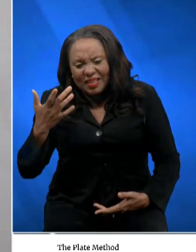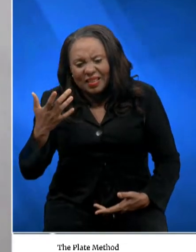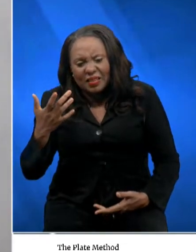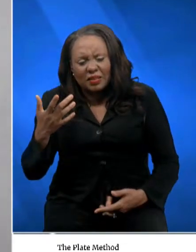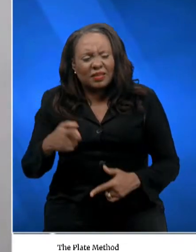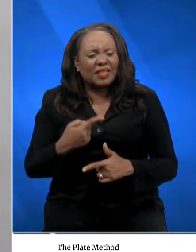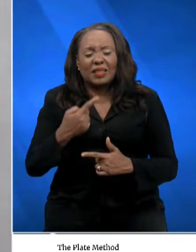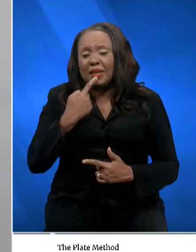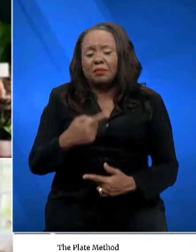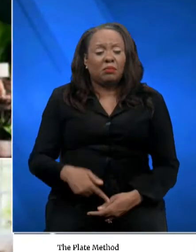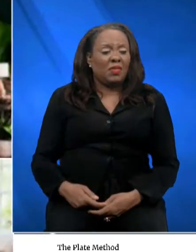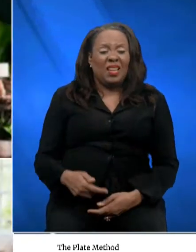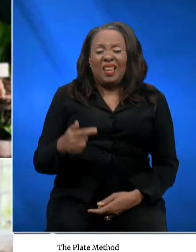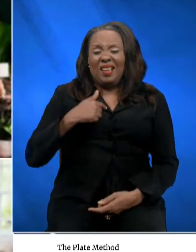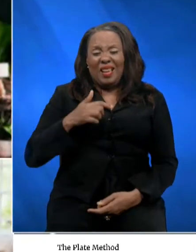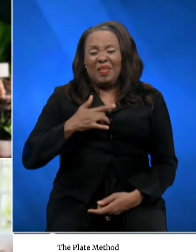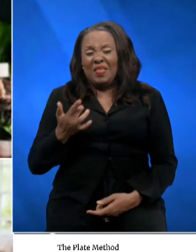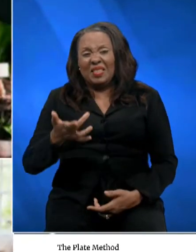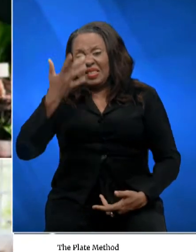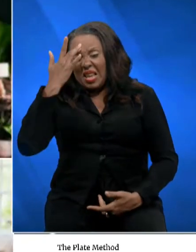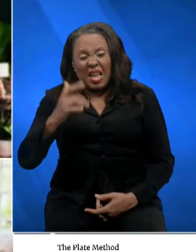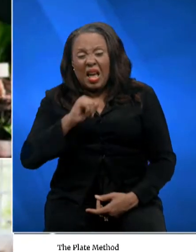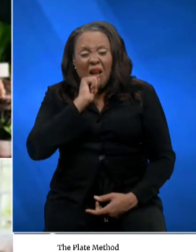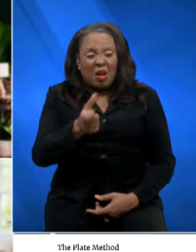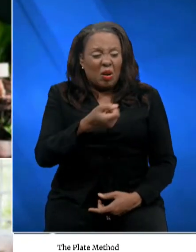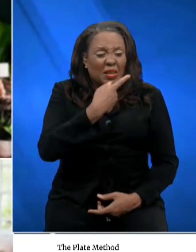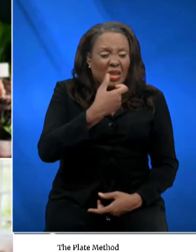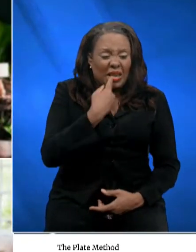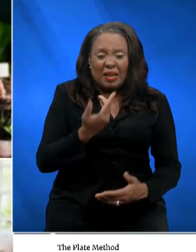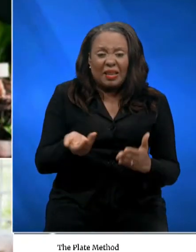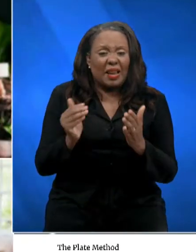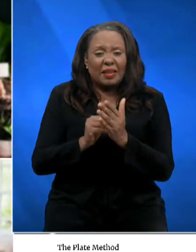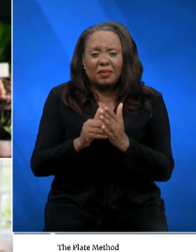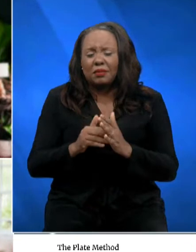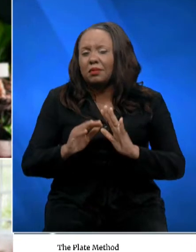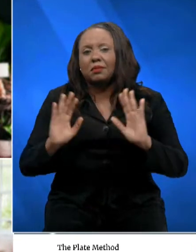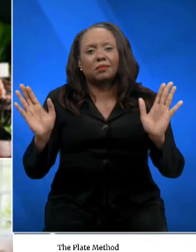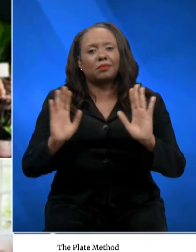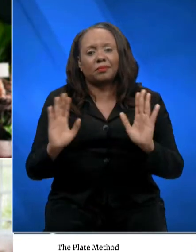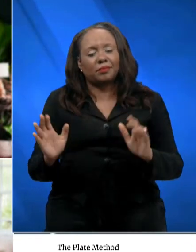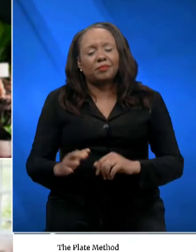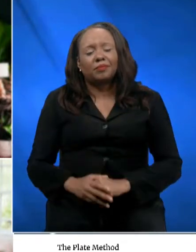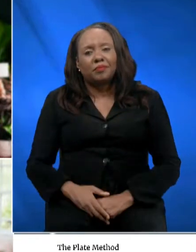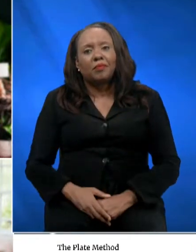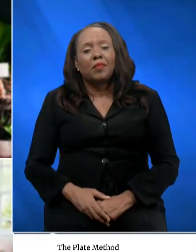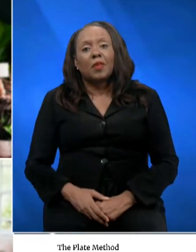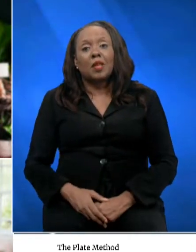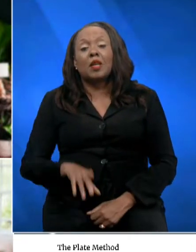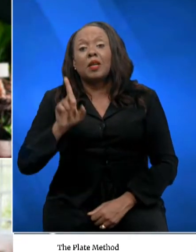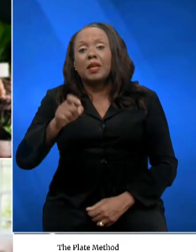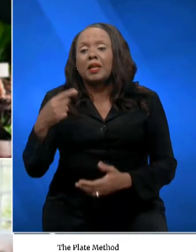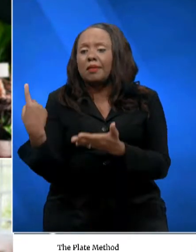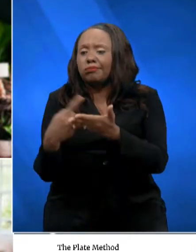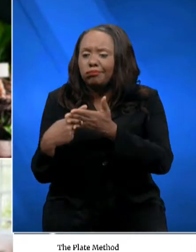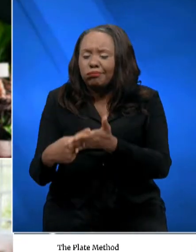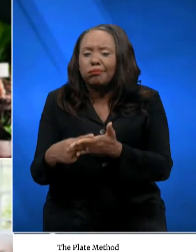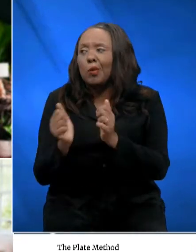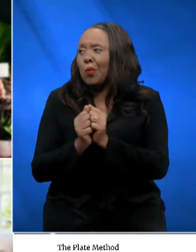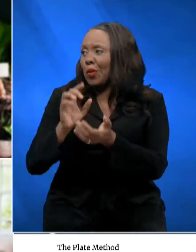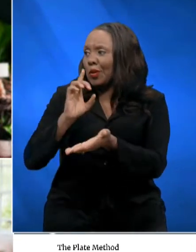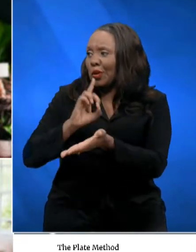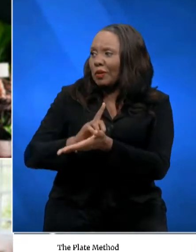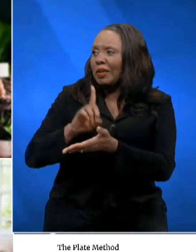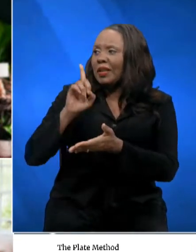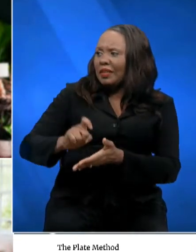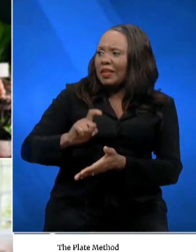compliant with the treatment. So it's very important that at each visit that some form of